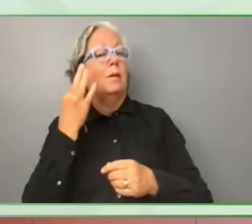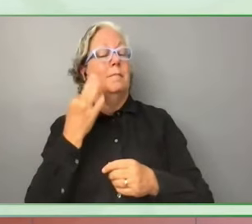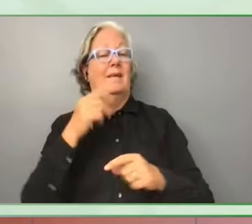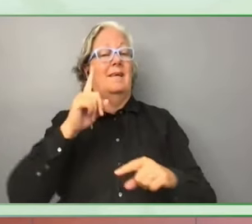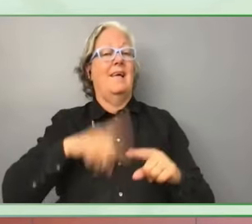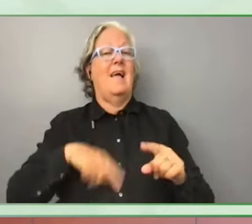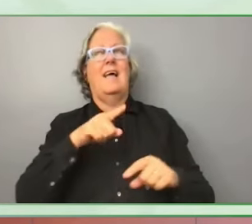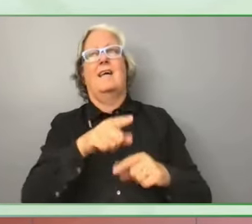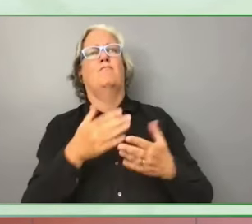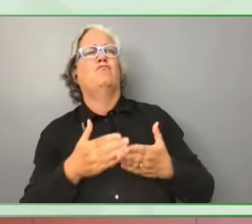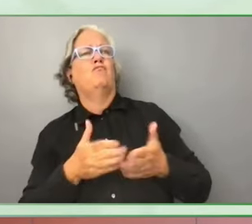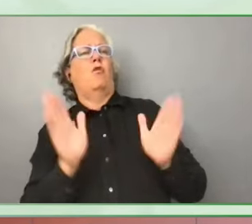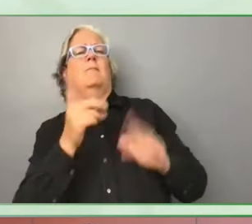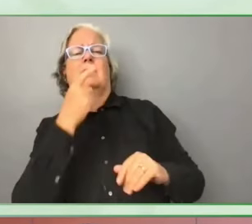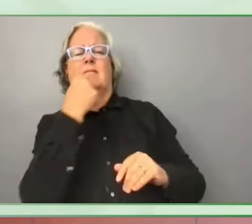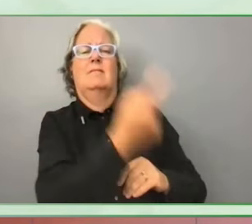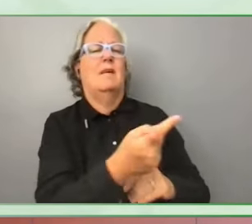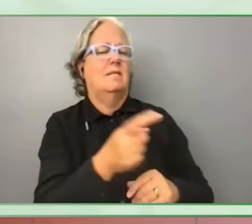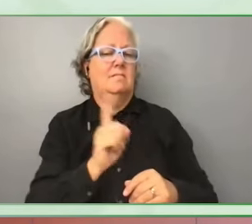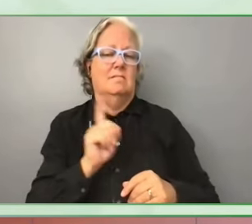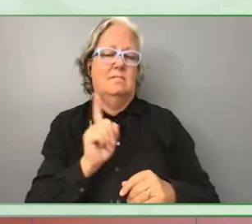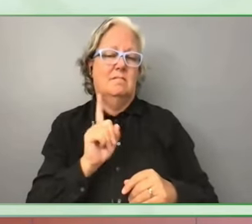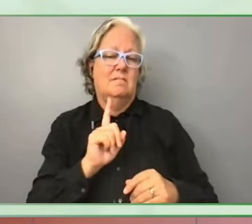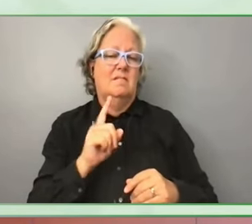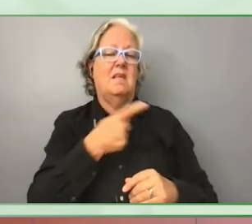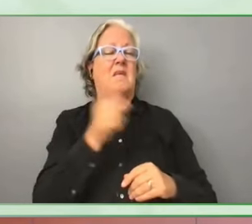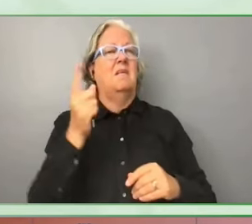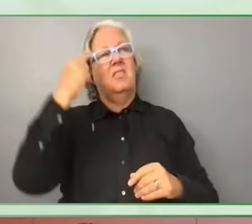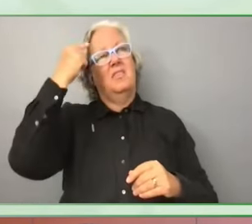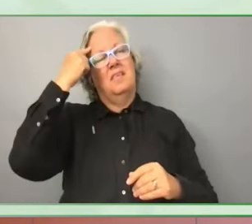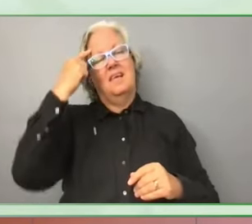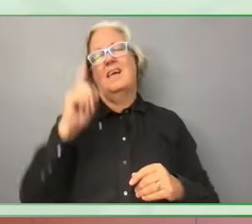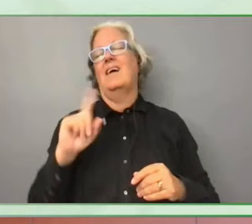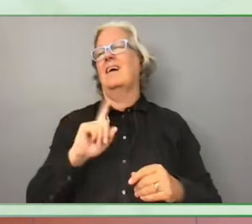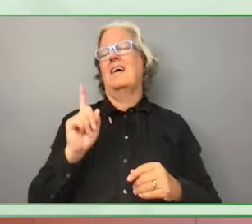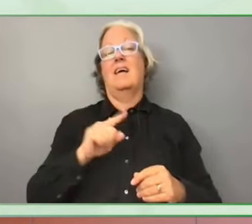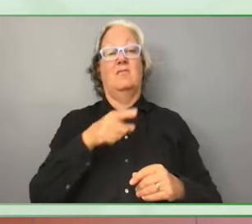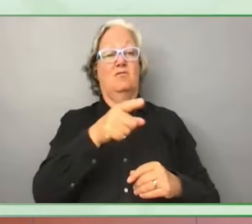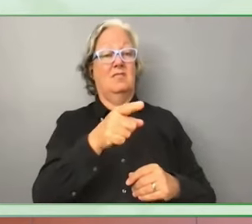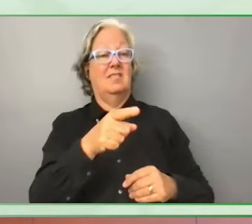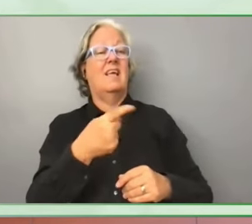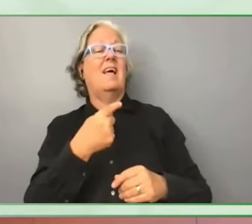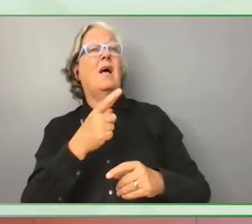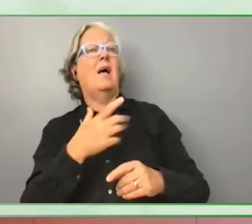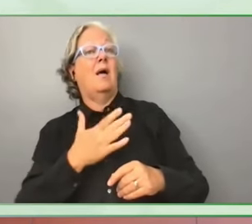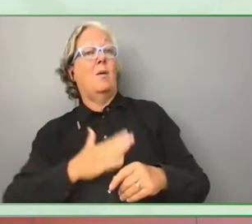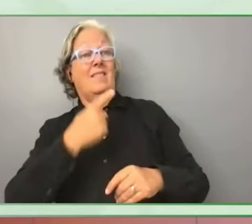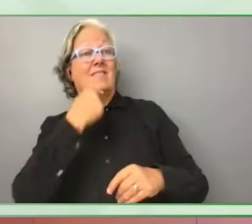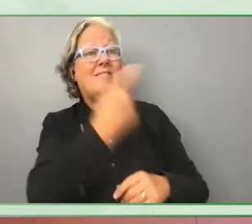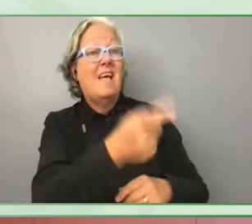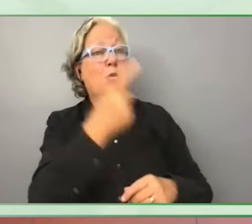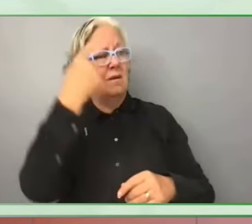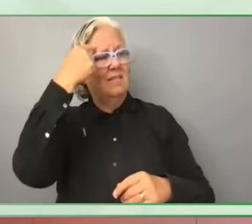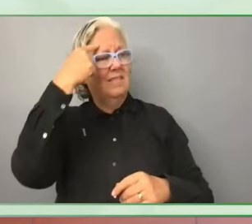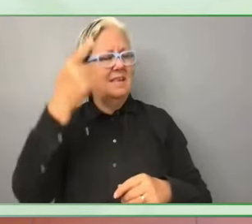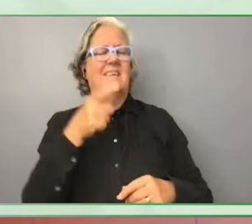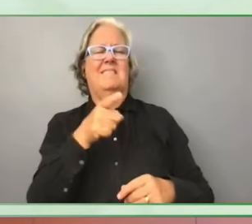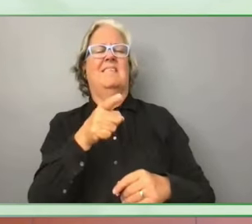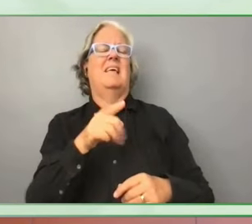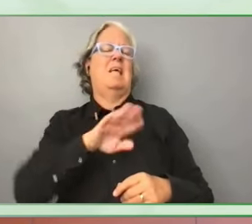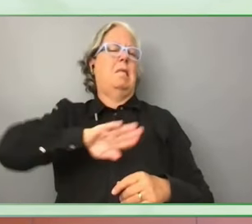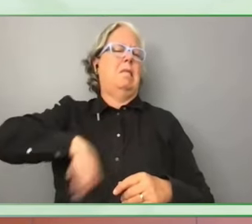they believe that nobody will listen to them. They believe that their voices are not important. Why? Because of their disability. So we